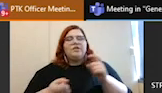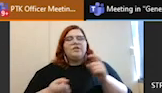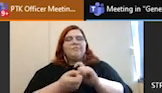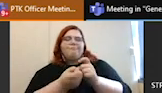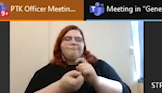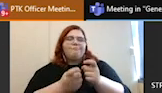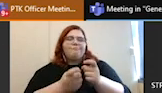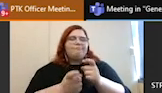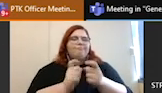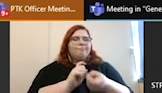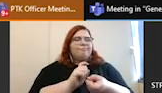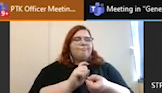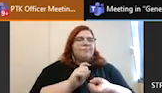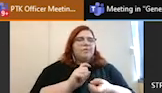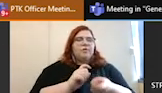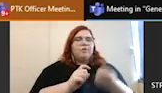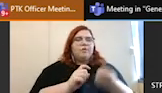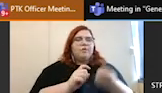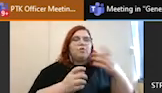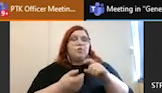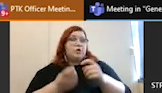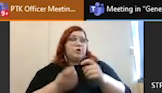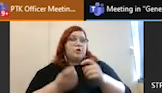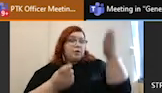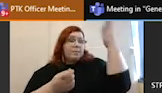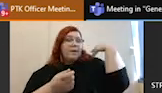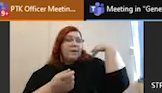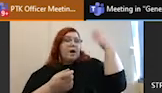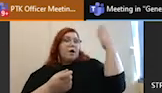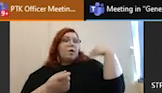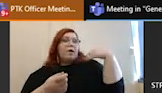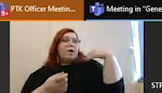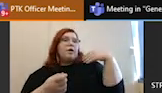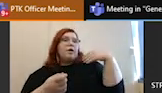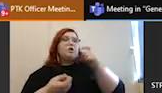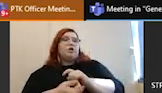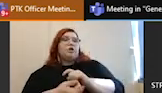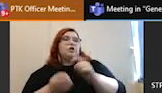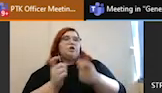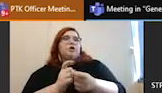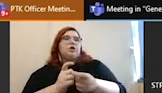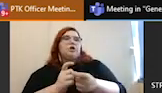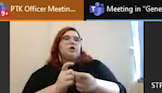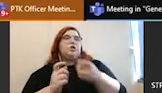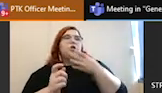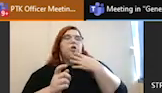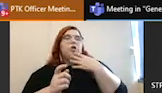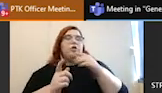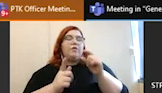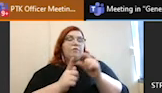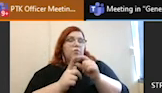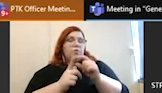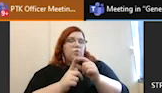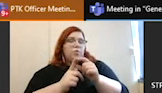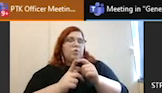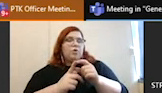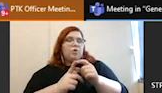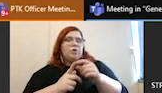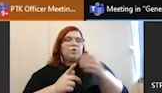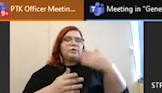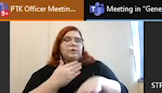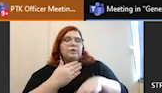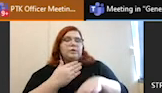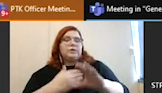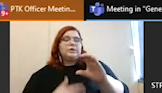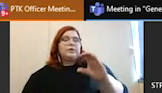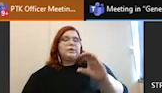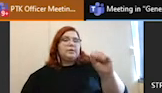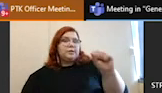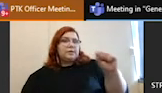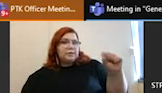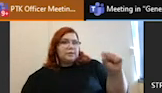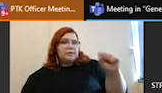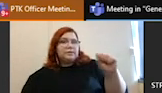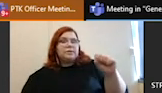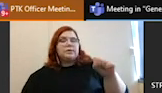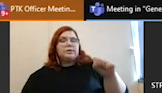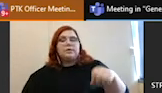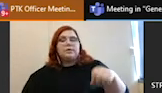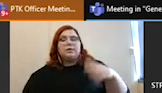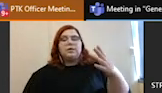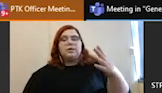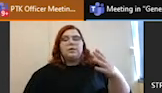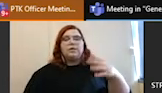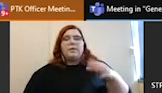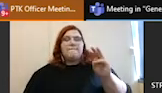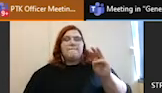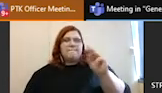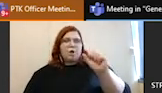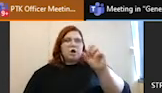you to universally change the text, you have to get into what's called CSS. That's a kind of markup language